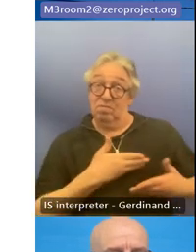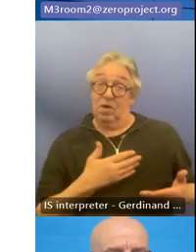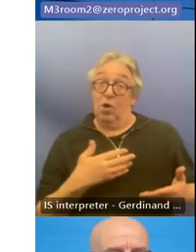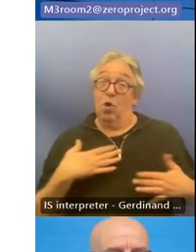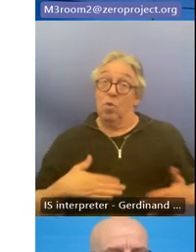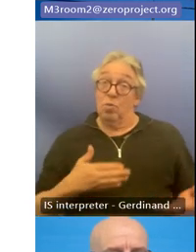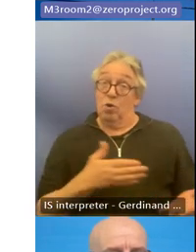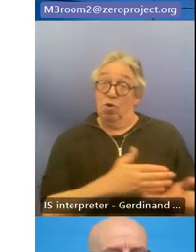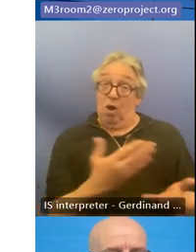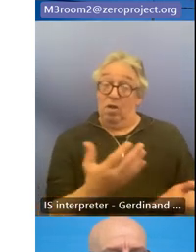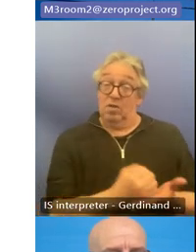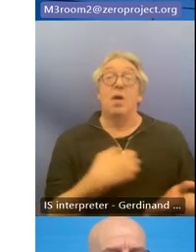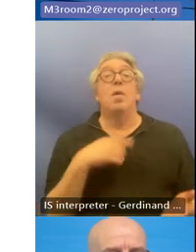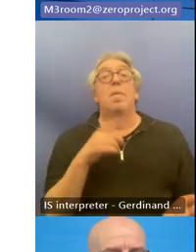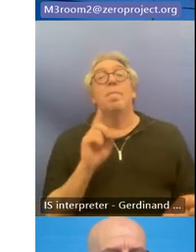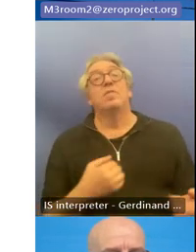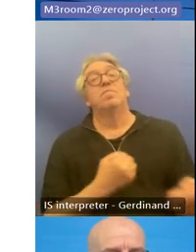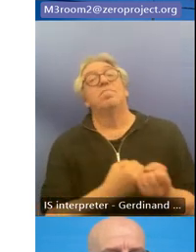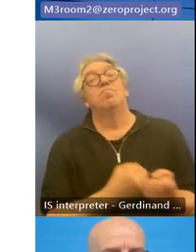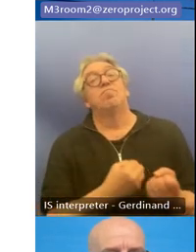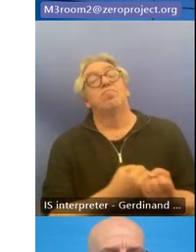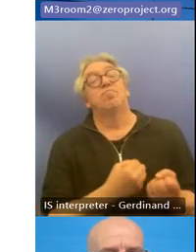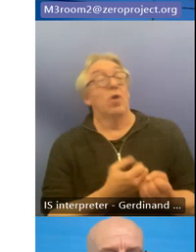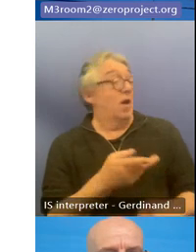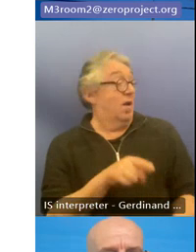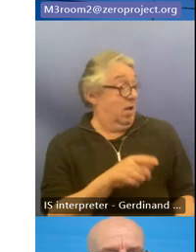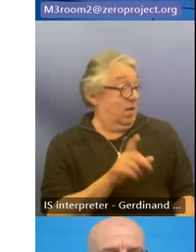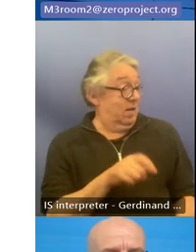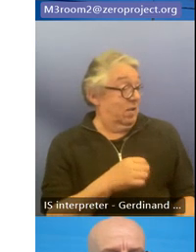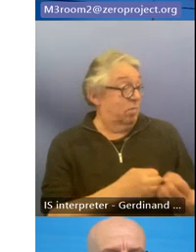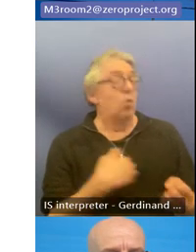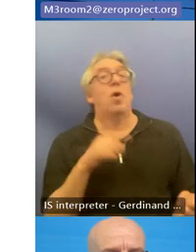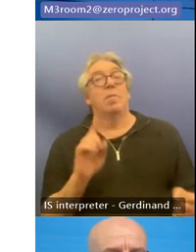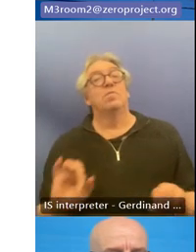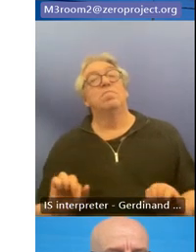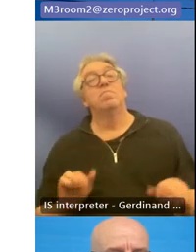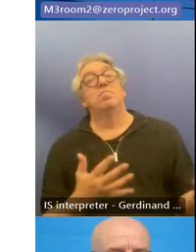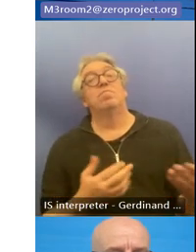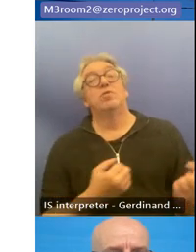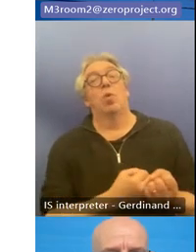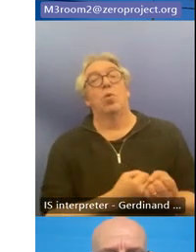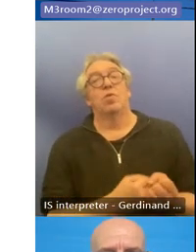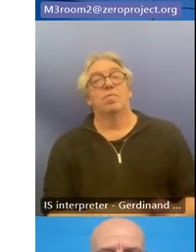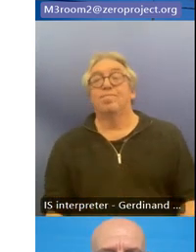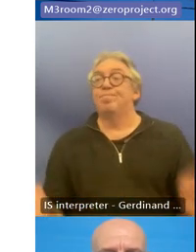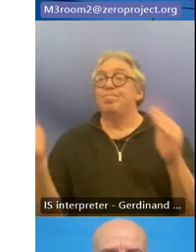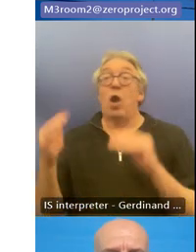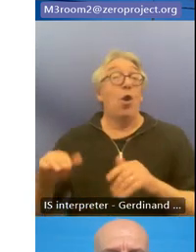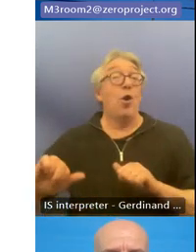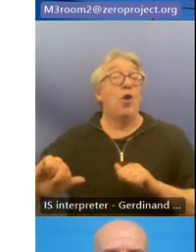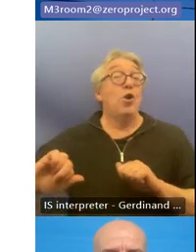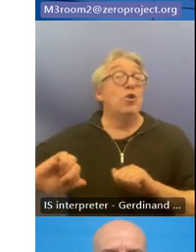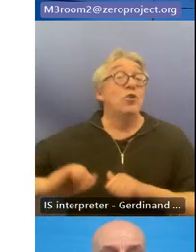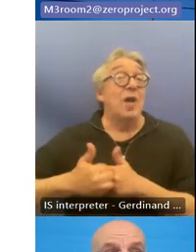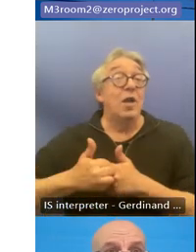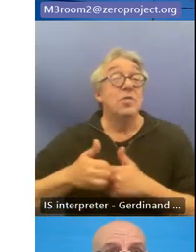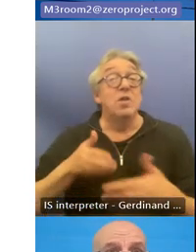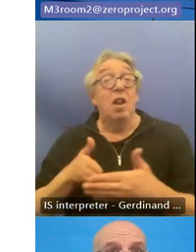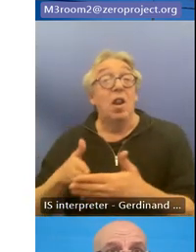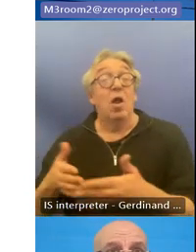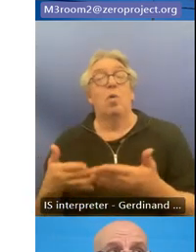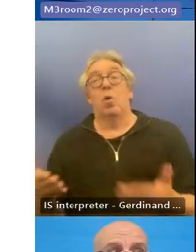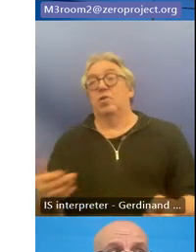have to support if the person needs this support. Challenges, the biggest challenge. There are a lot of challenges. In one